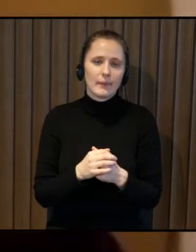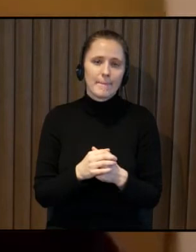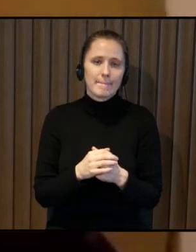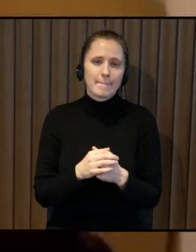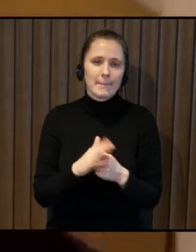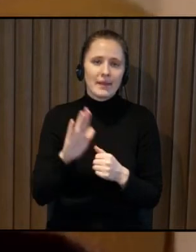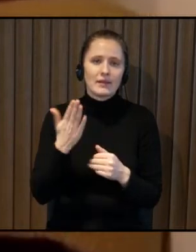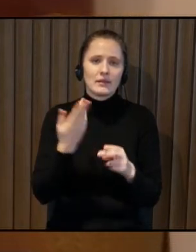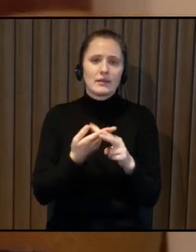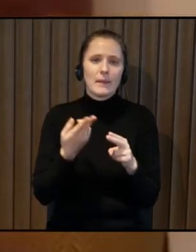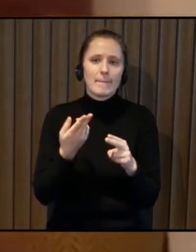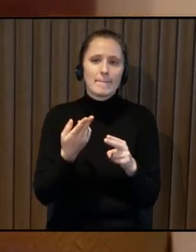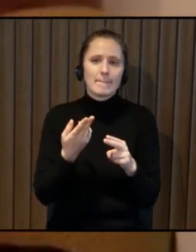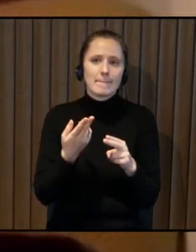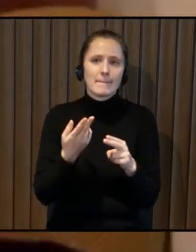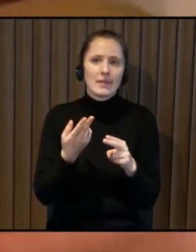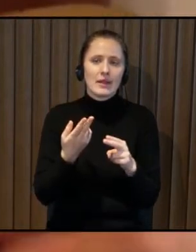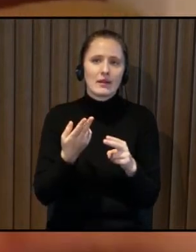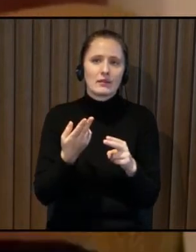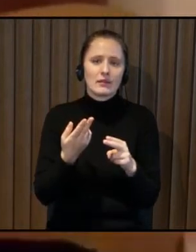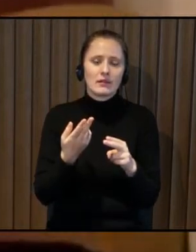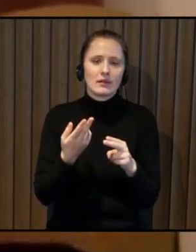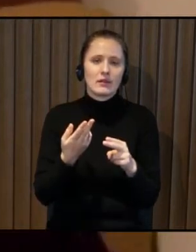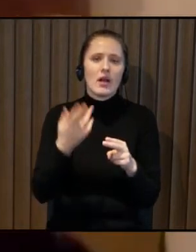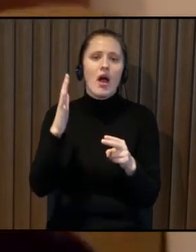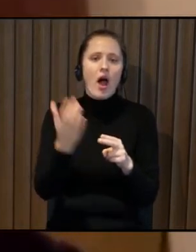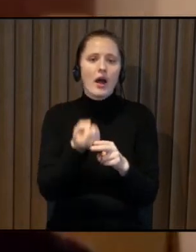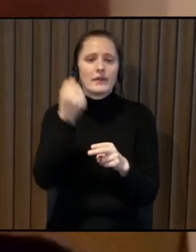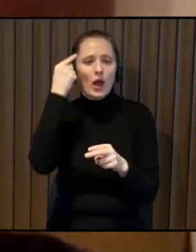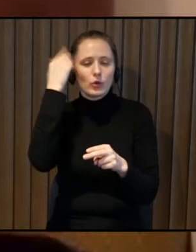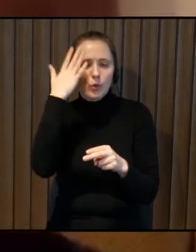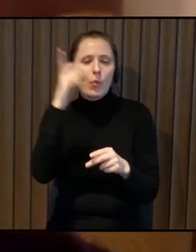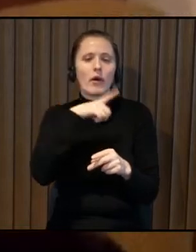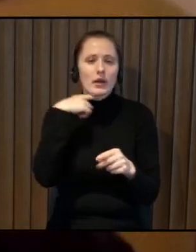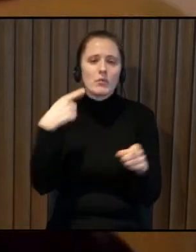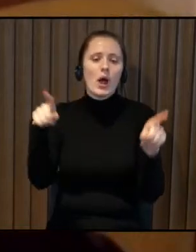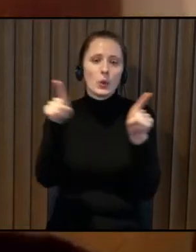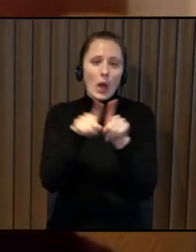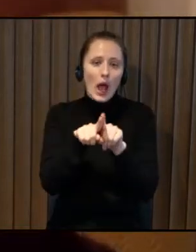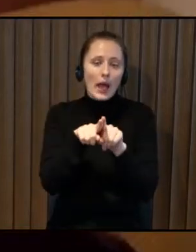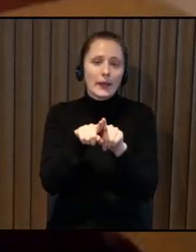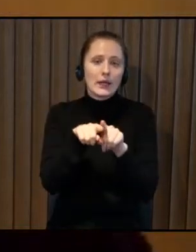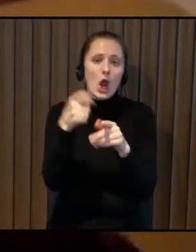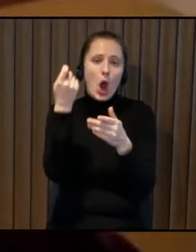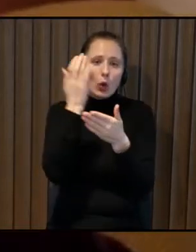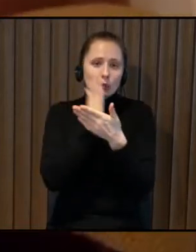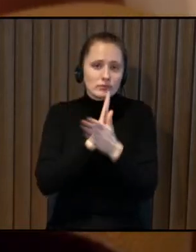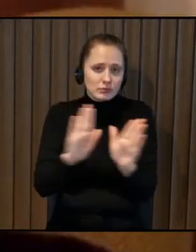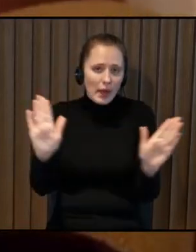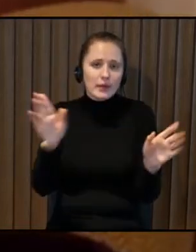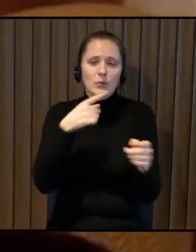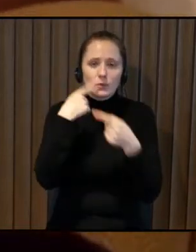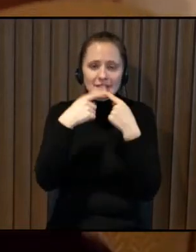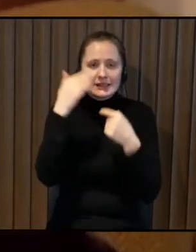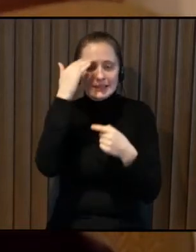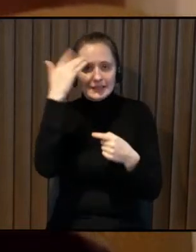invent other similar solutions. You don't have to be an architect or a designer. So this is what I wanted